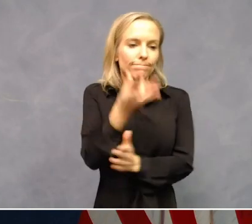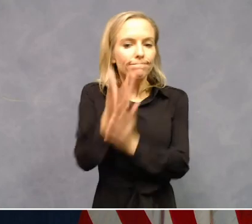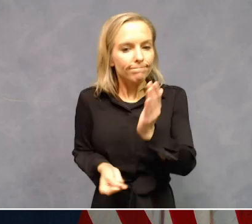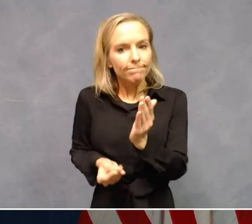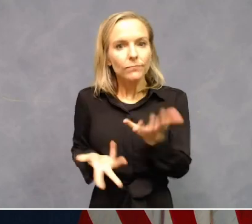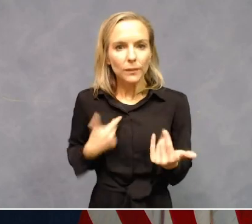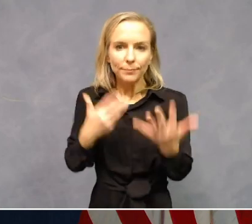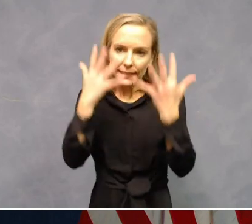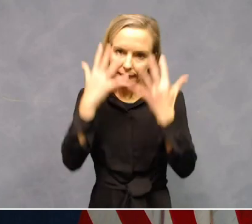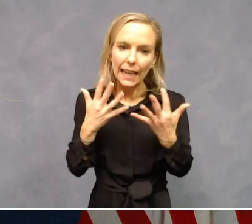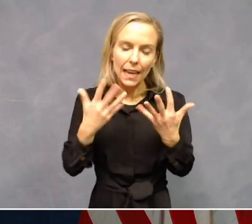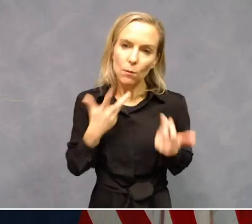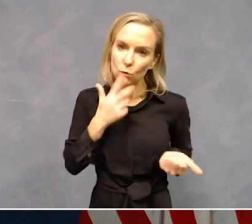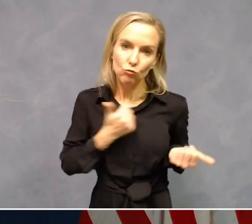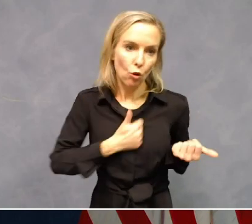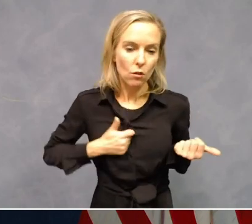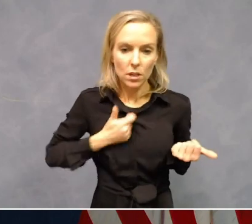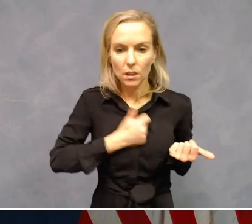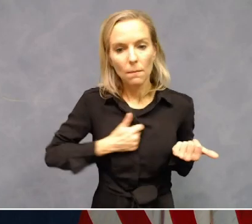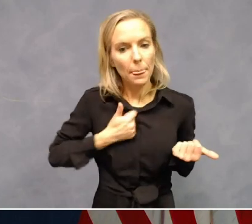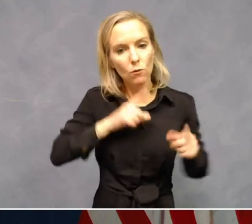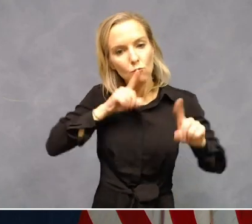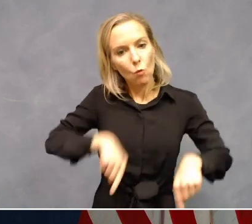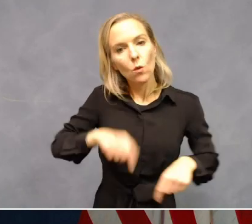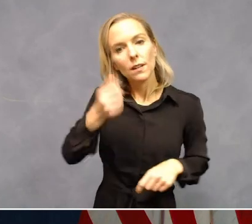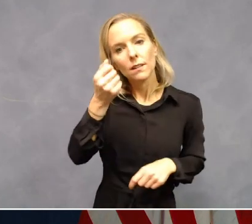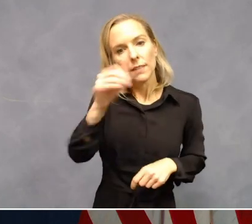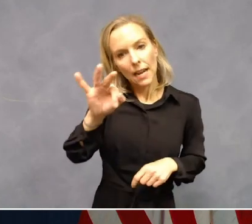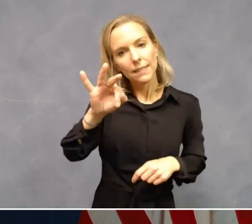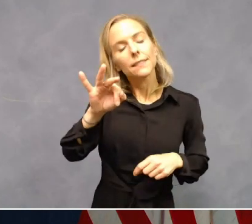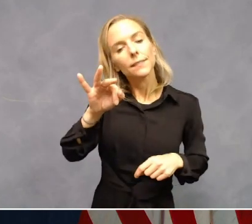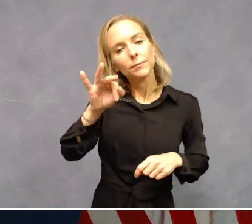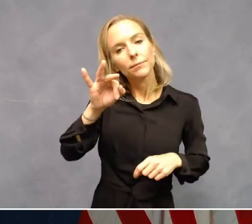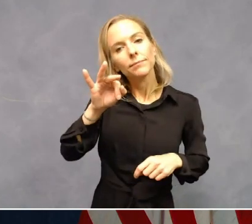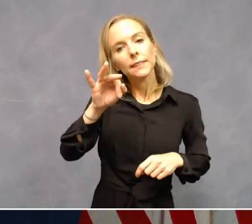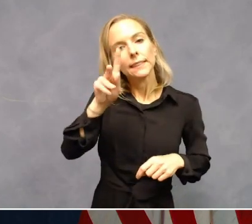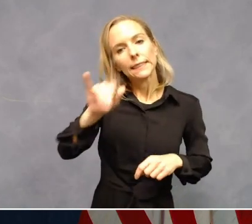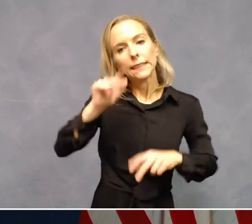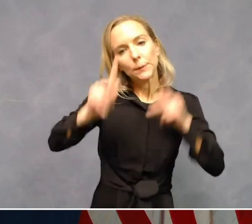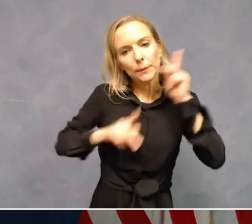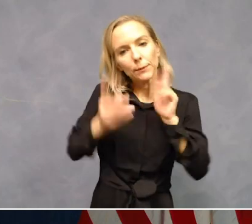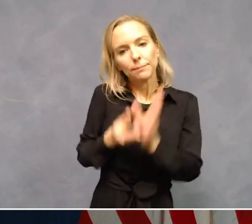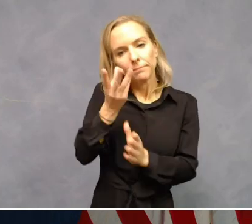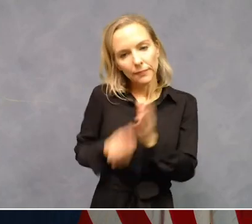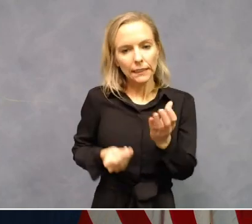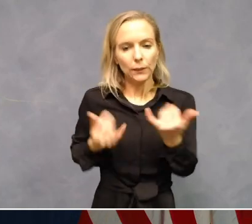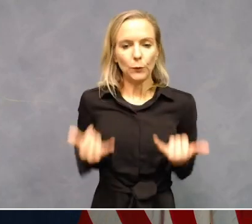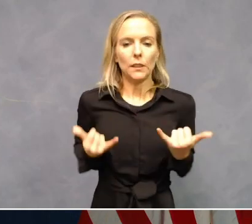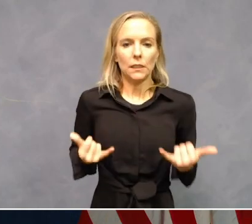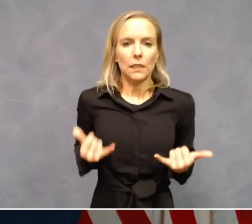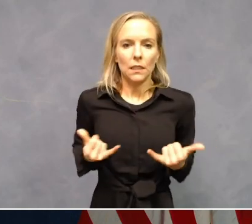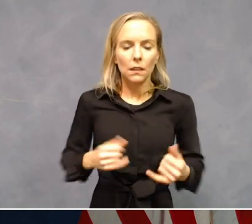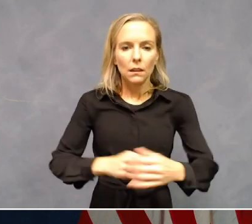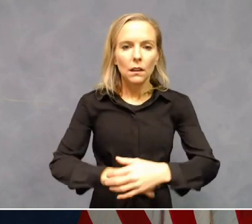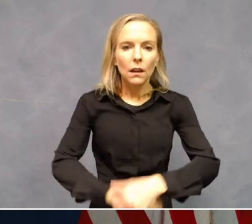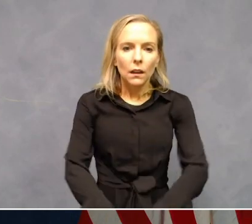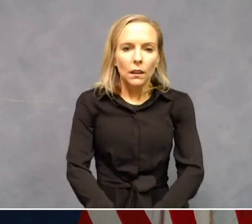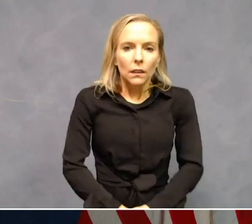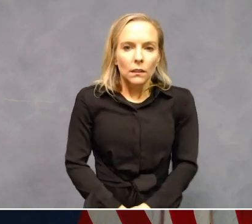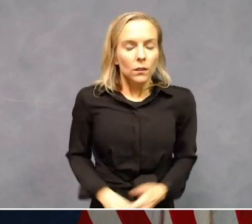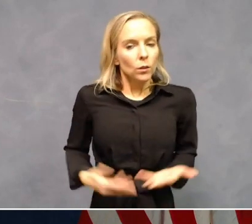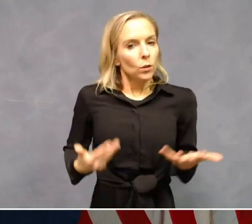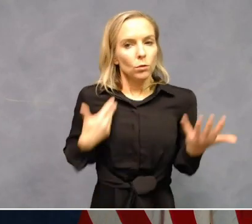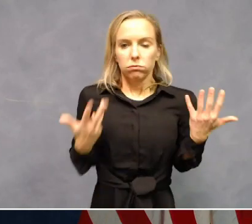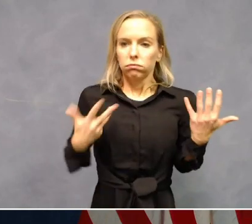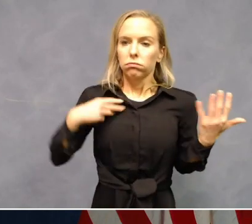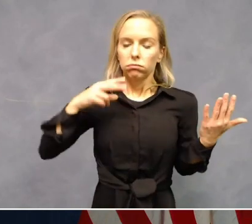I'm sorry to report 19 additional Kentuckians that we've lost. I've had to read a lot